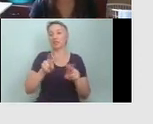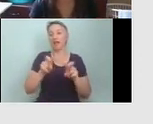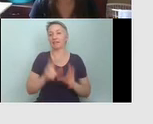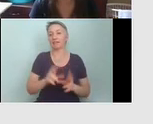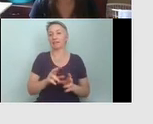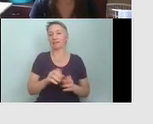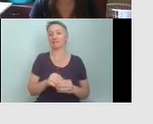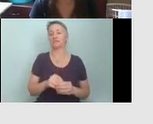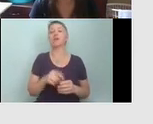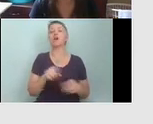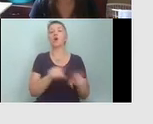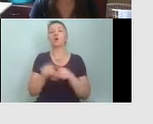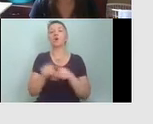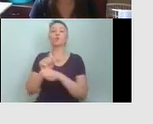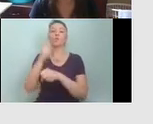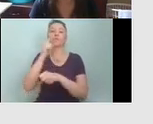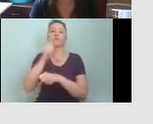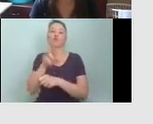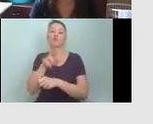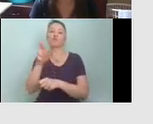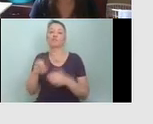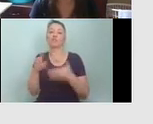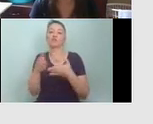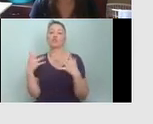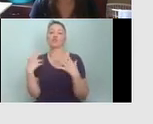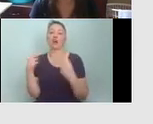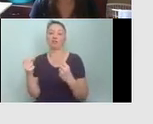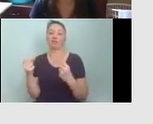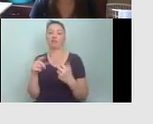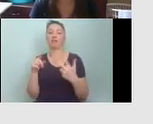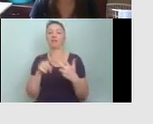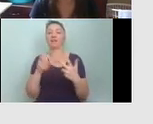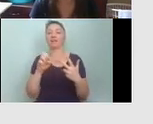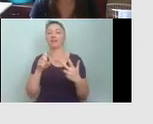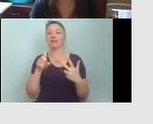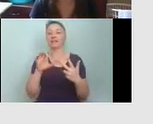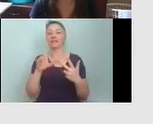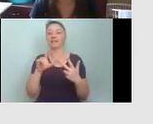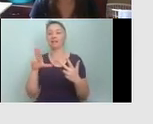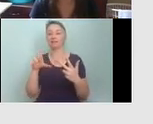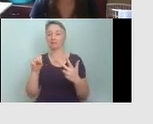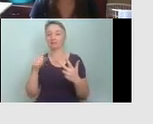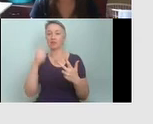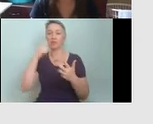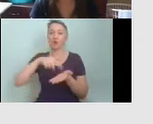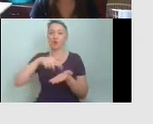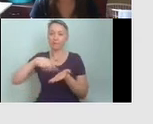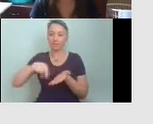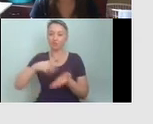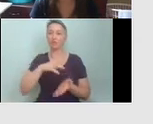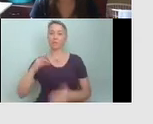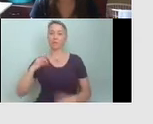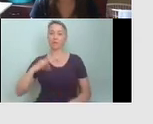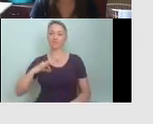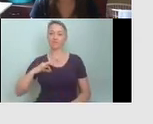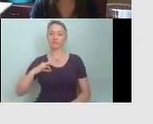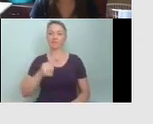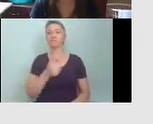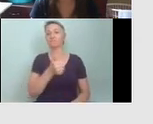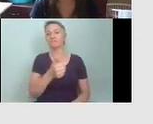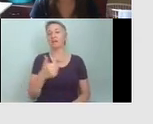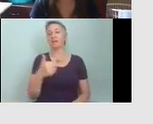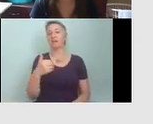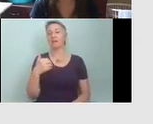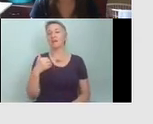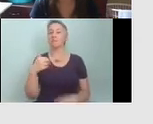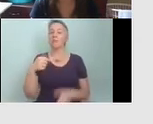Rochester General Health System and Excellus in compensation as well as benefits. Kim has her Certified Employee Benefits Specialist,